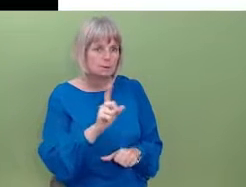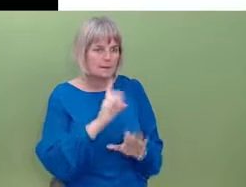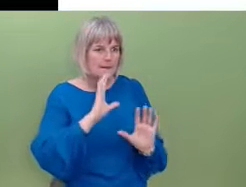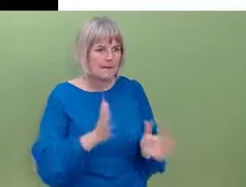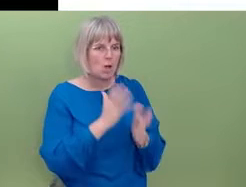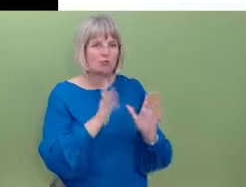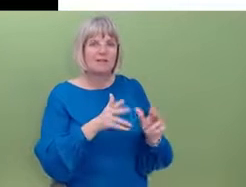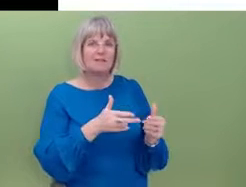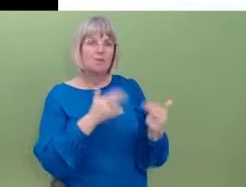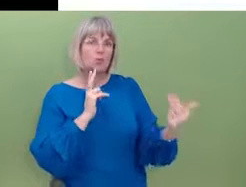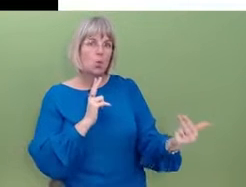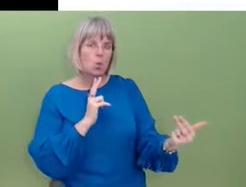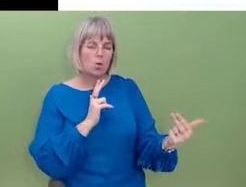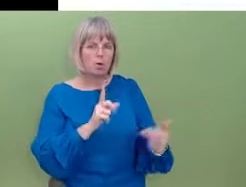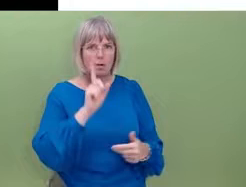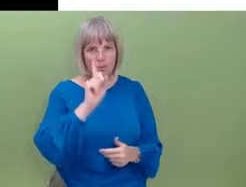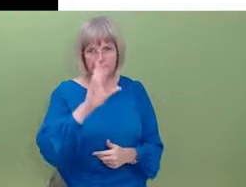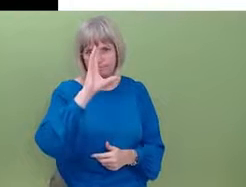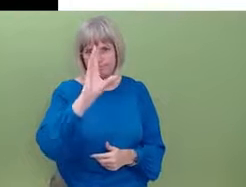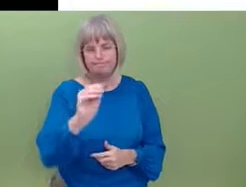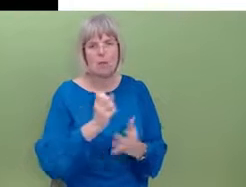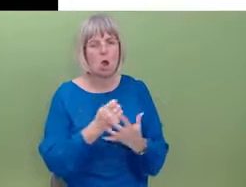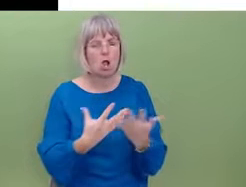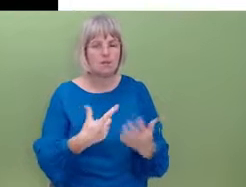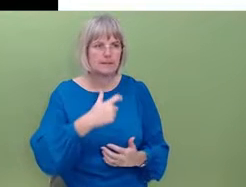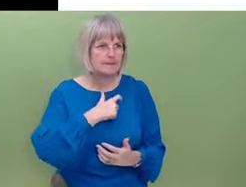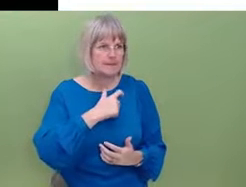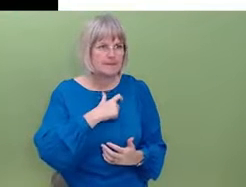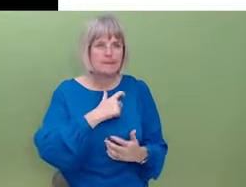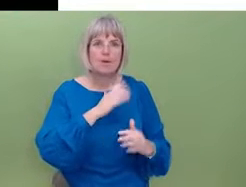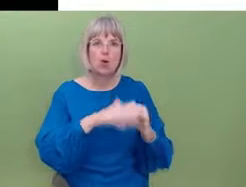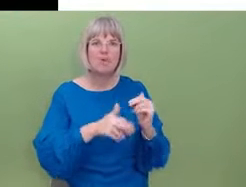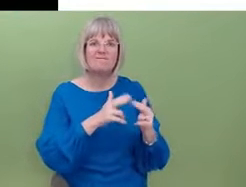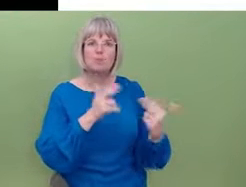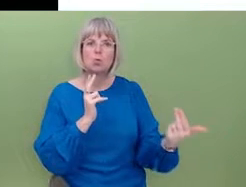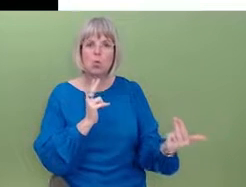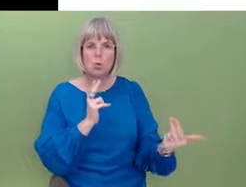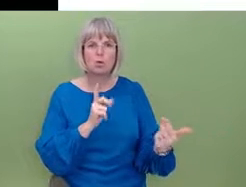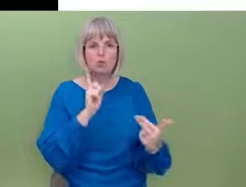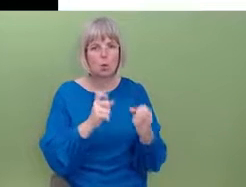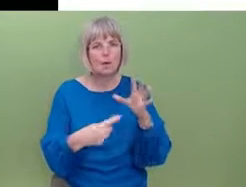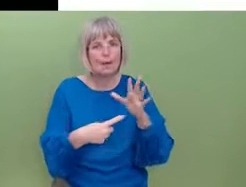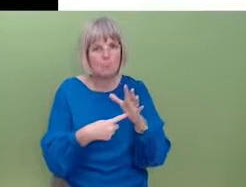can be a lot of anxiety around video calls, so it's important that we talk about this and